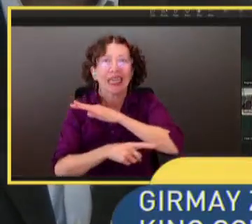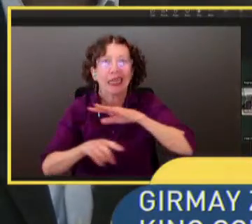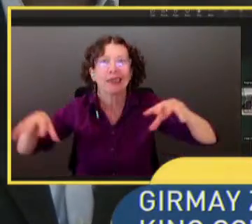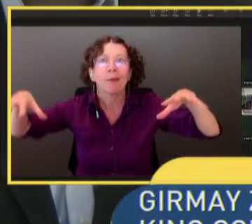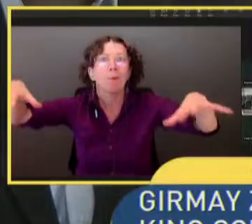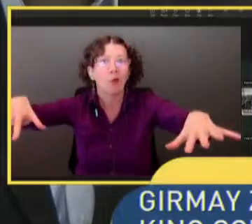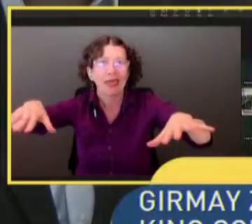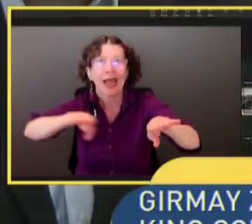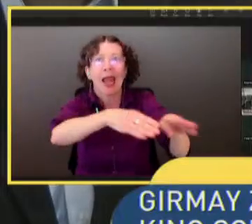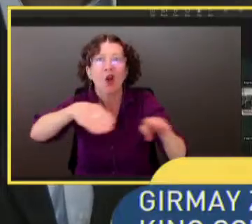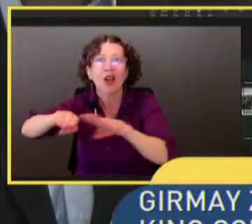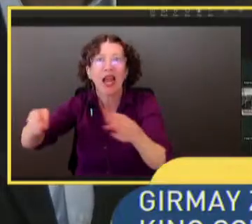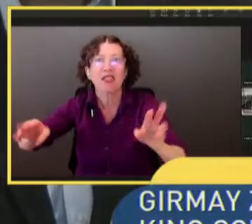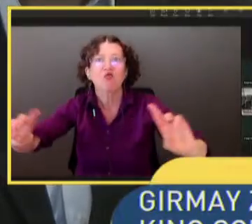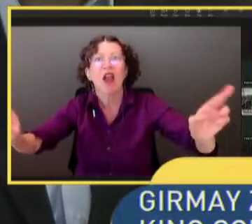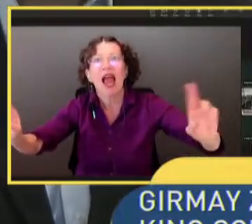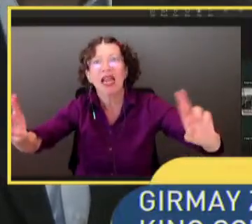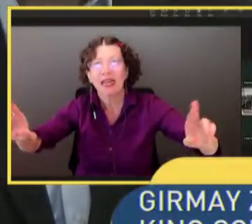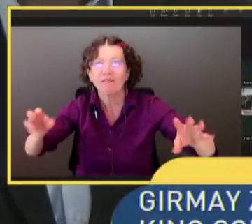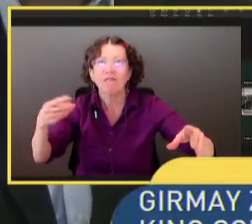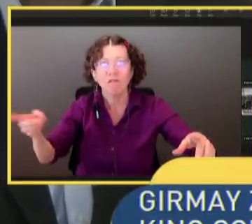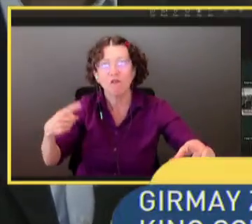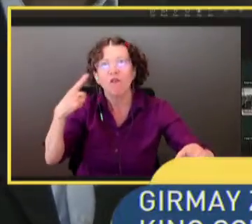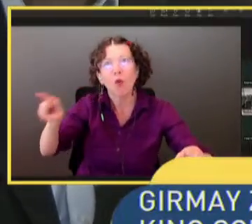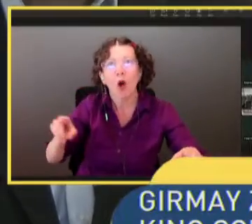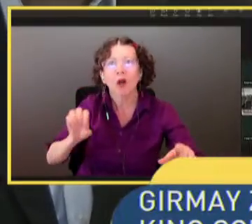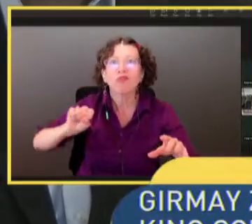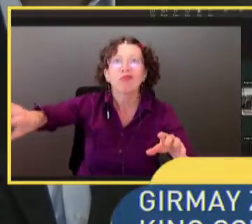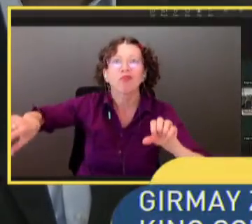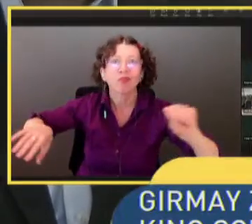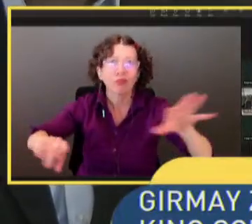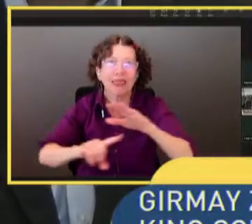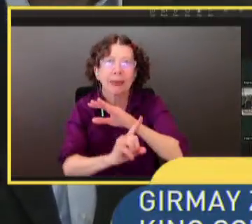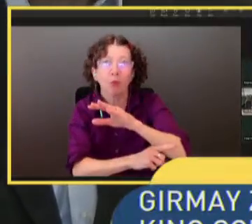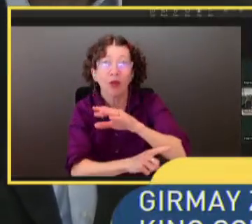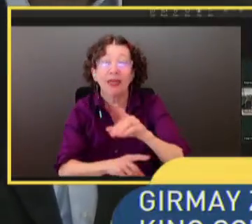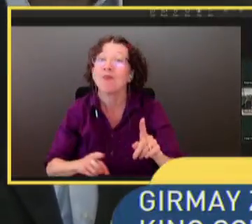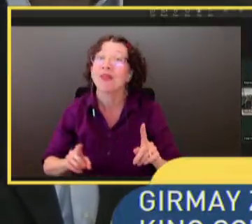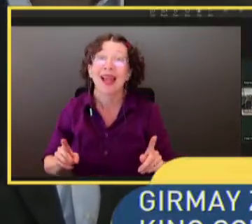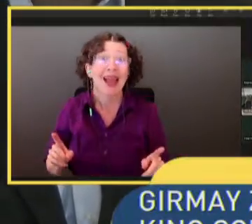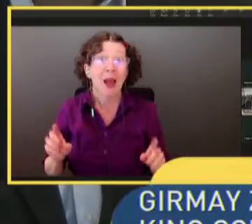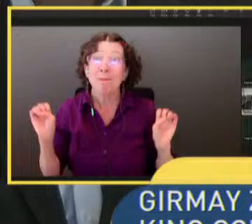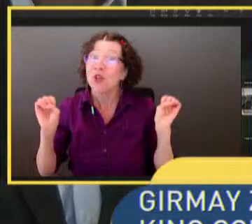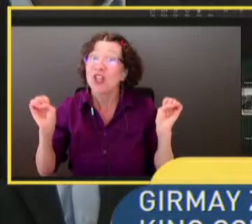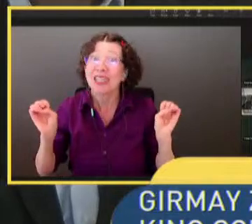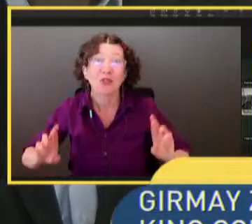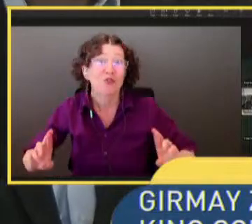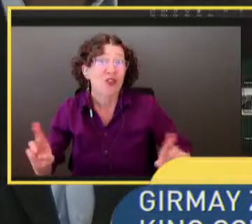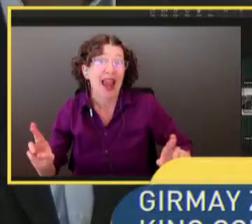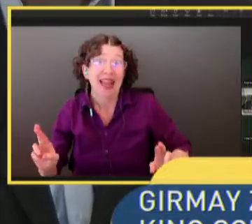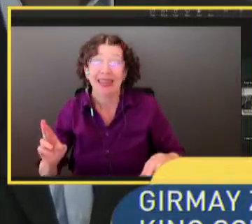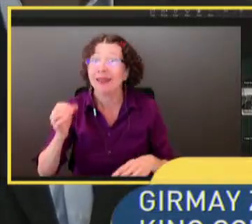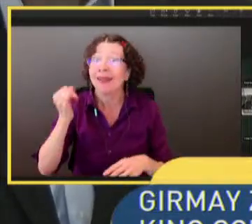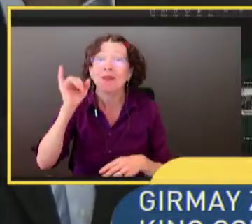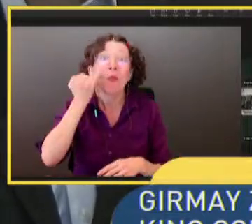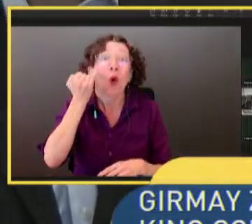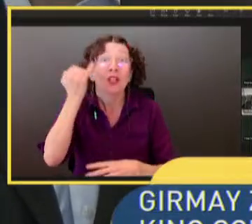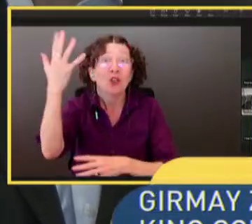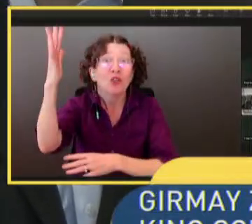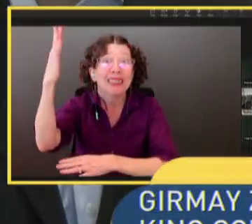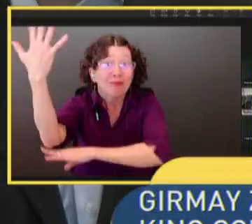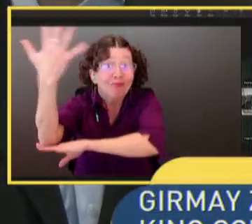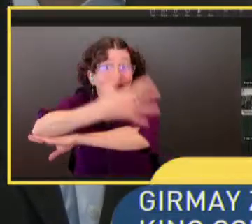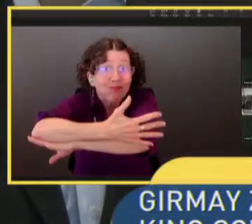rivers, so we have eyes on the ground and in the skies. We're preparing to open 2 satellite debris collection sites Saturday to